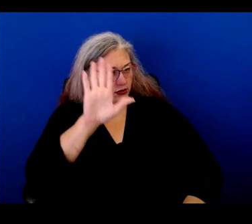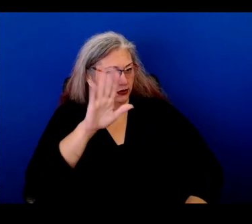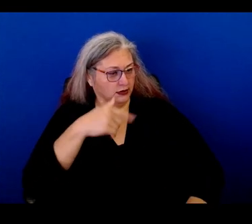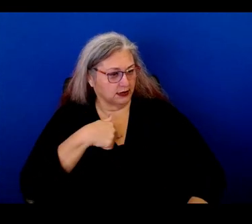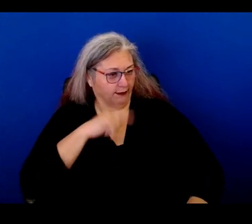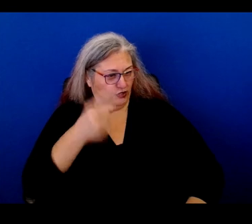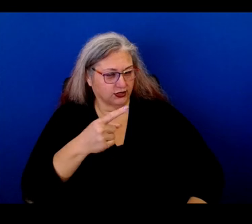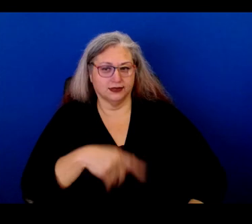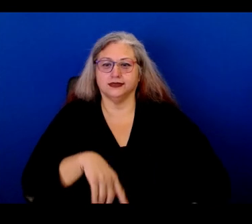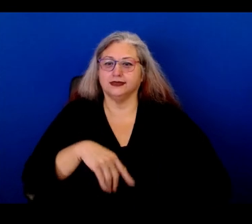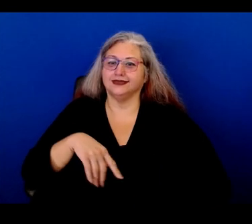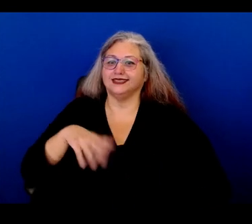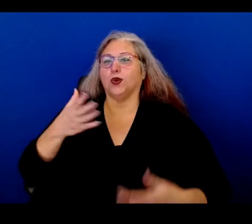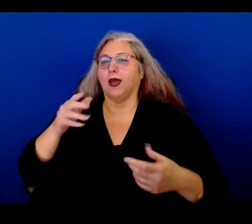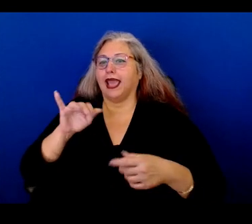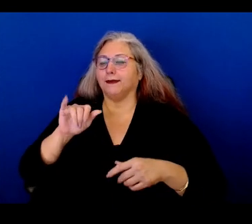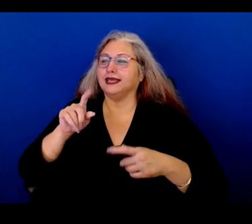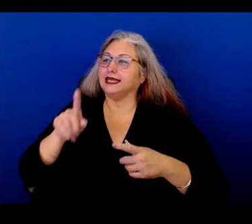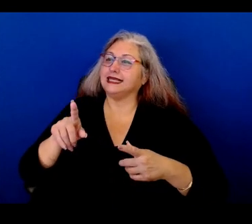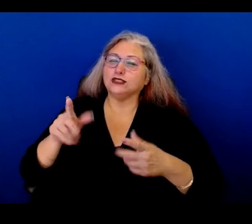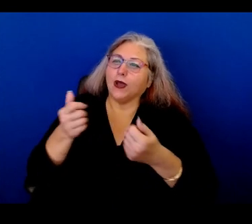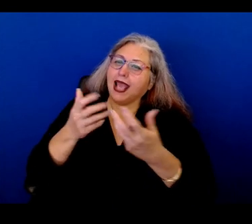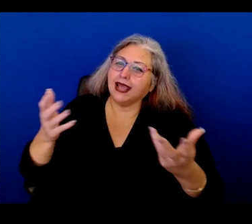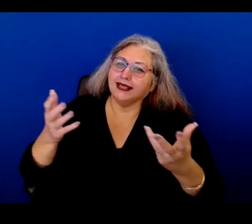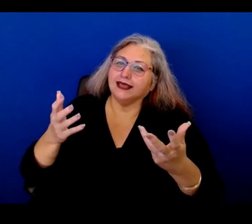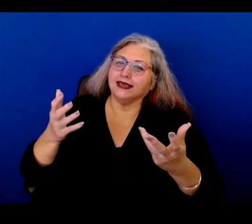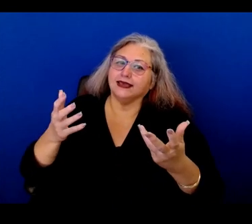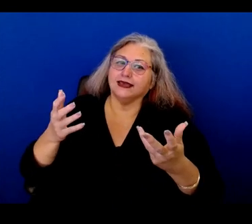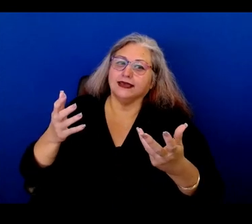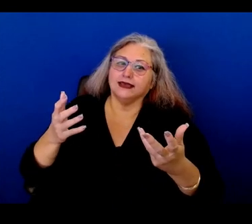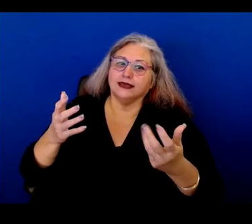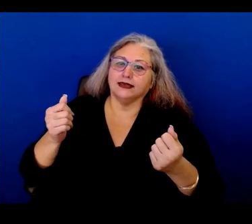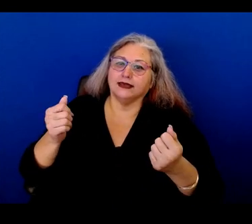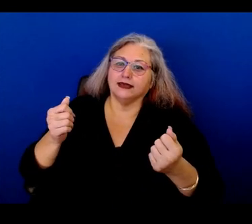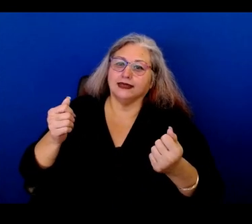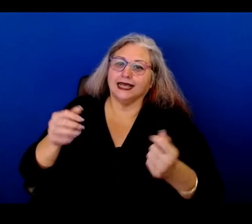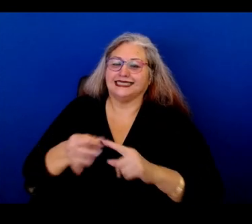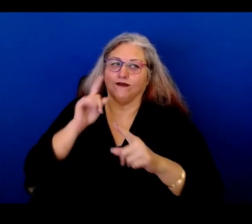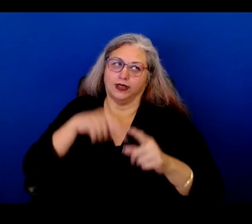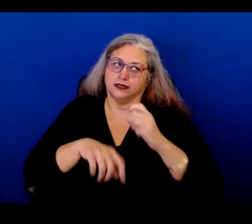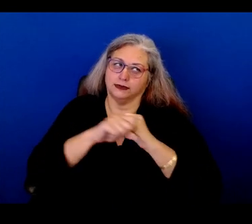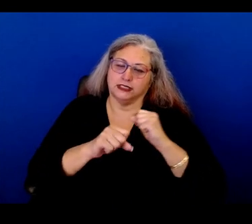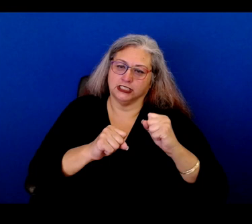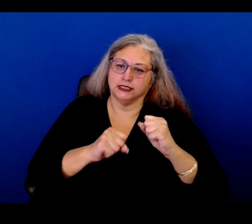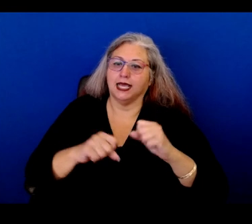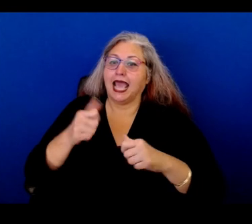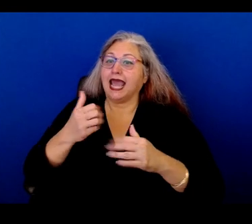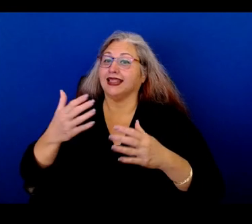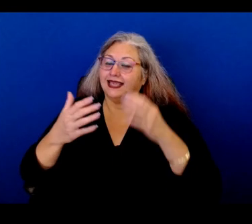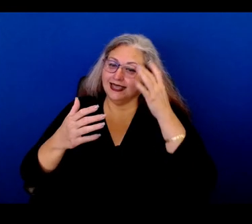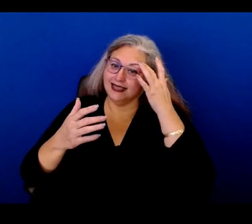Aimee, is there anything other than this mosquito? Is there anything that